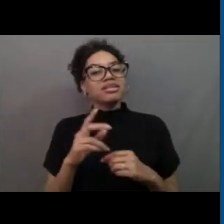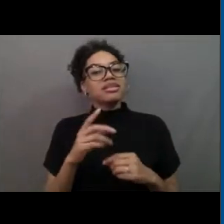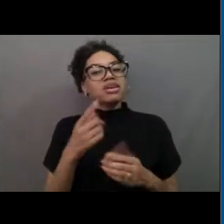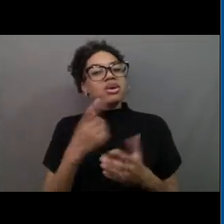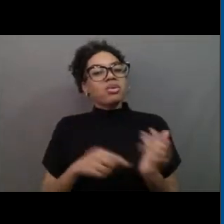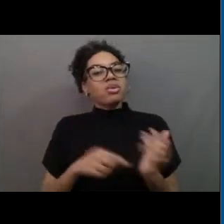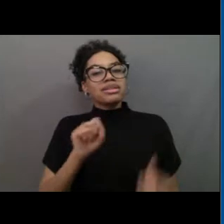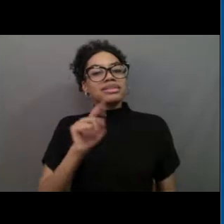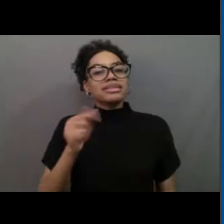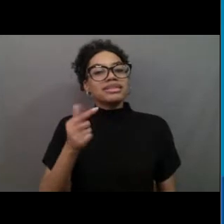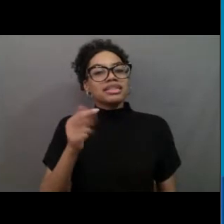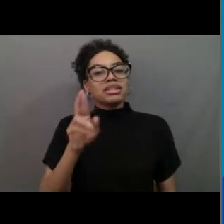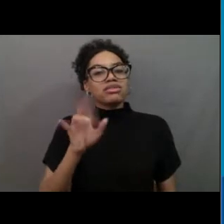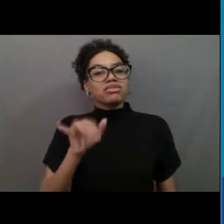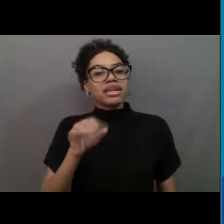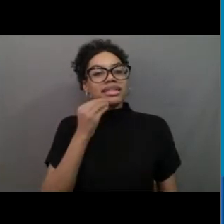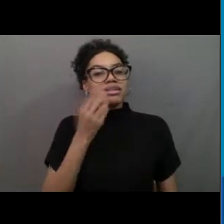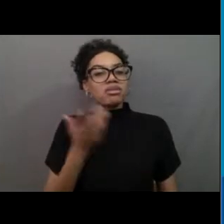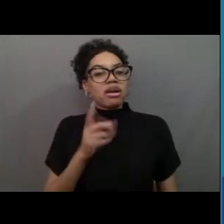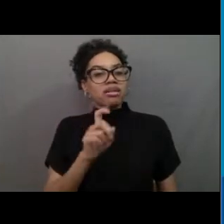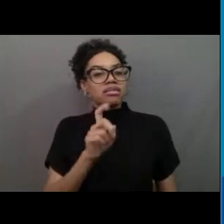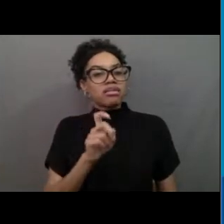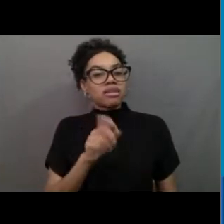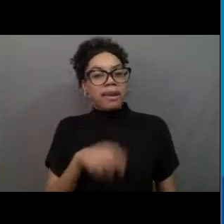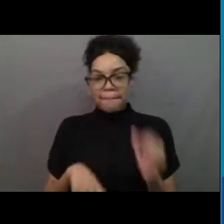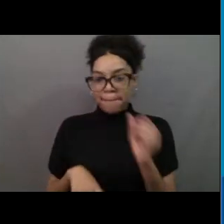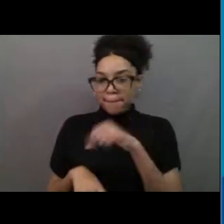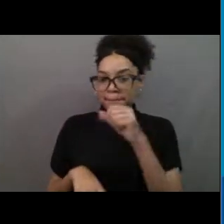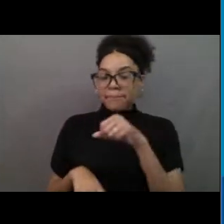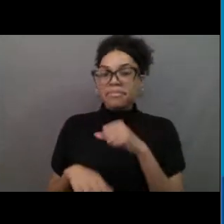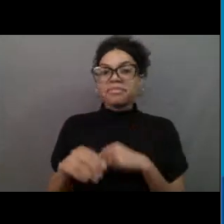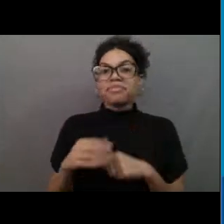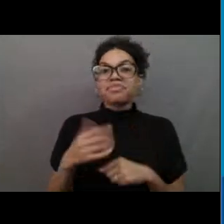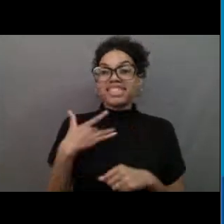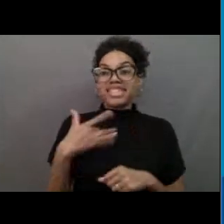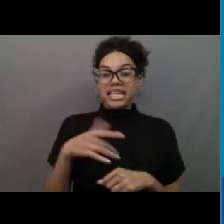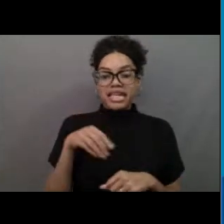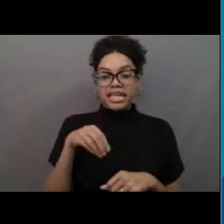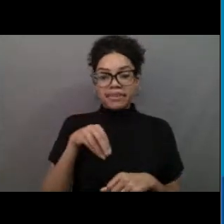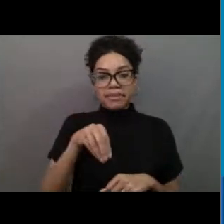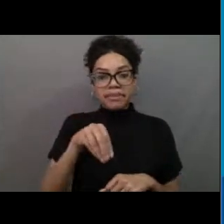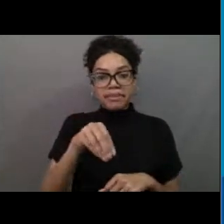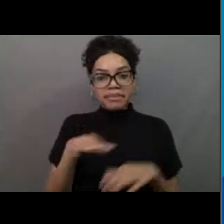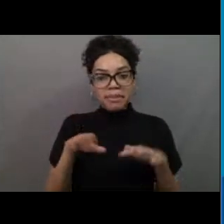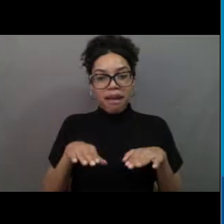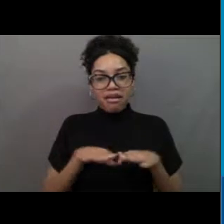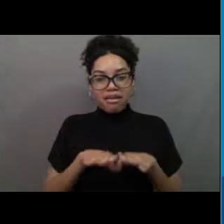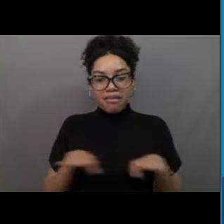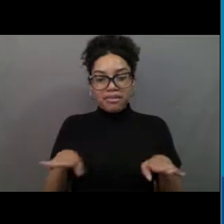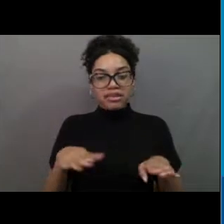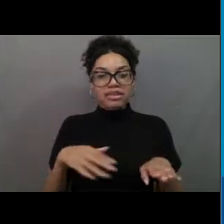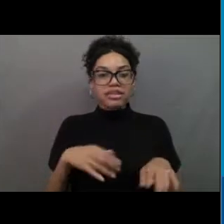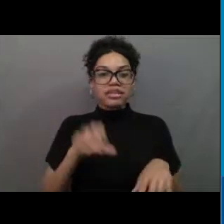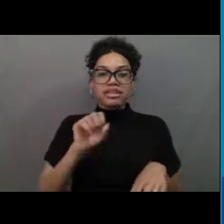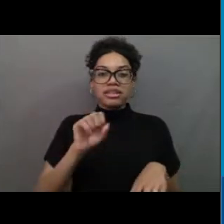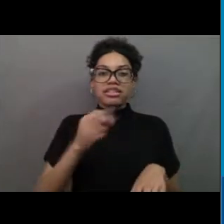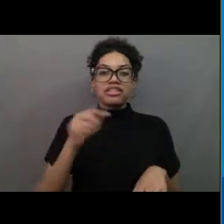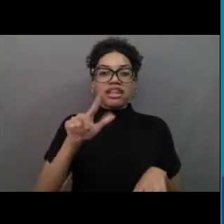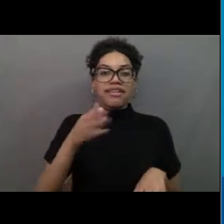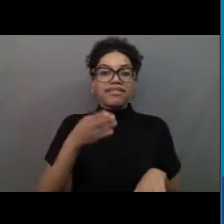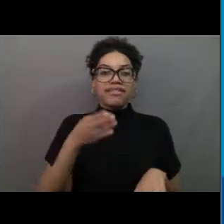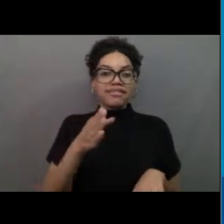eat? Oh, stingrays. So they feed along the bottom. They're mostly eating shellfish and crustaceans, which would be crabs and shrimp and things like that.